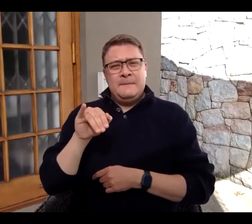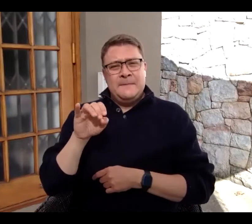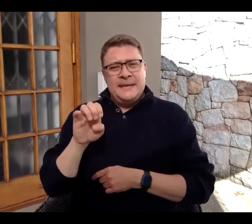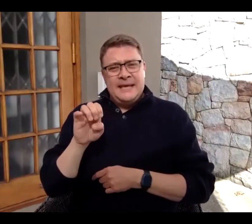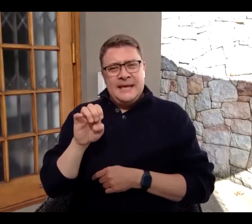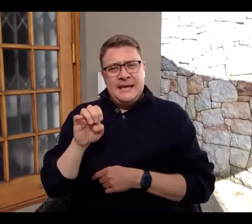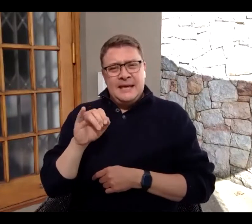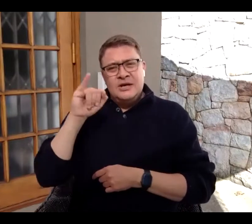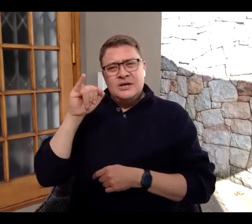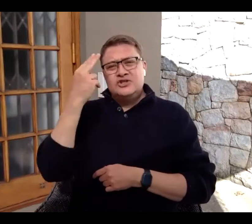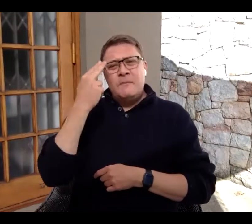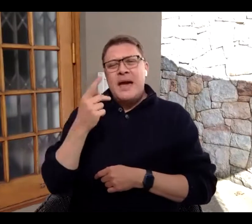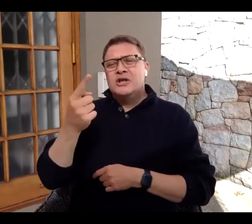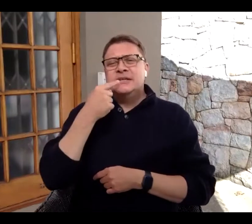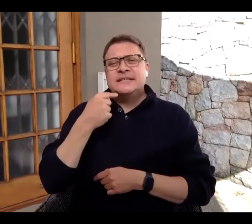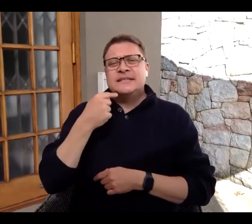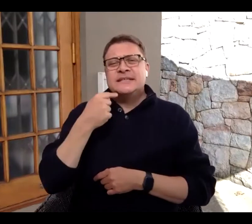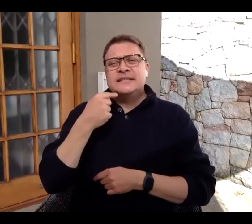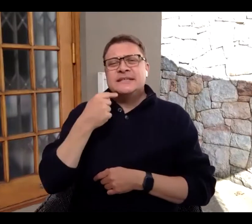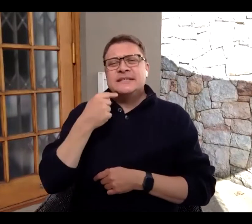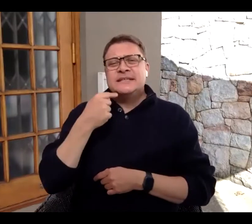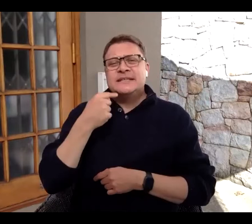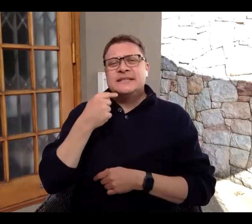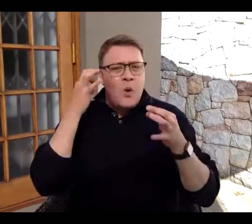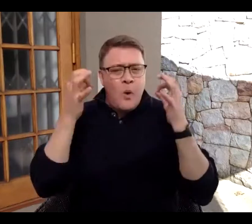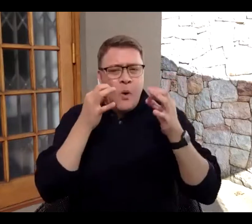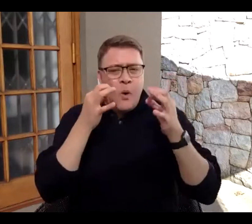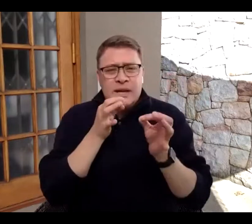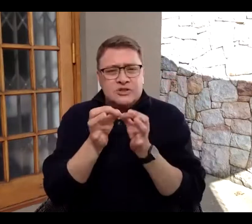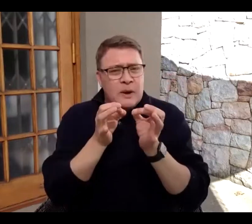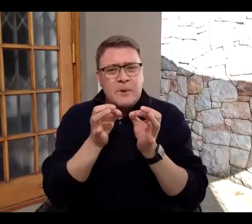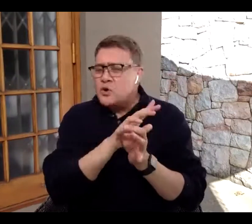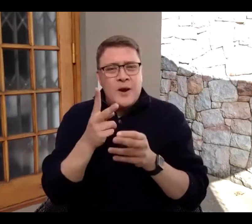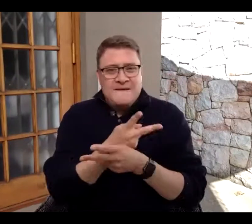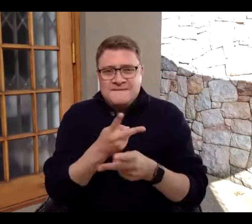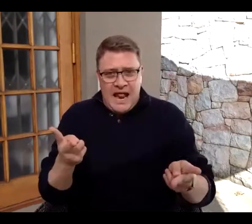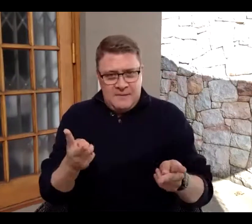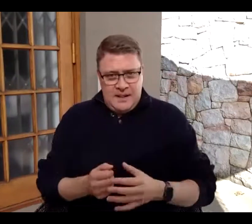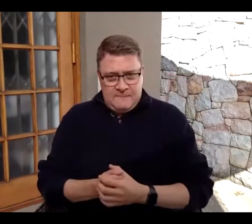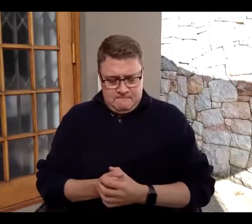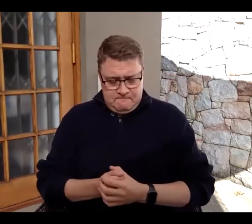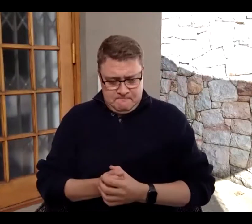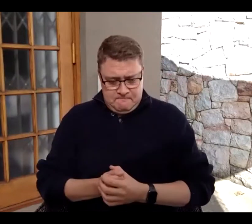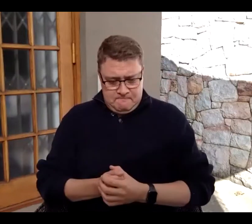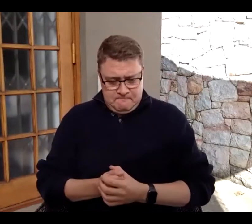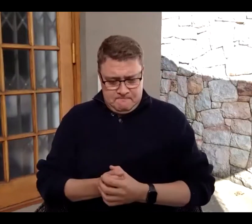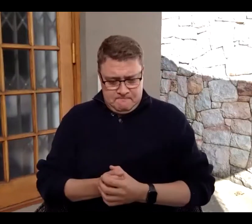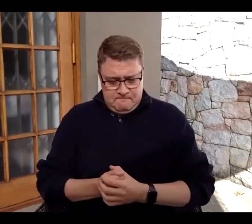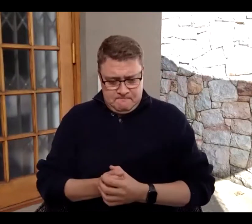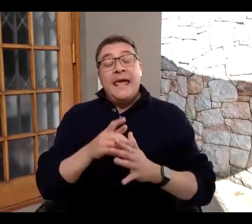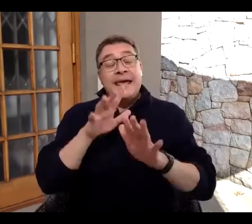some of the subtitles and audio descriptions that aren't really available. Let's direct this at